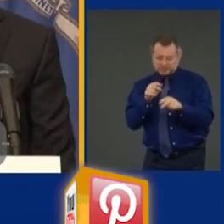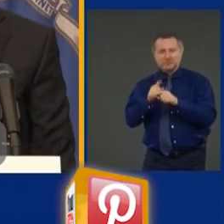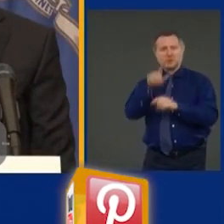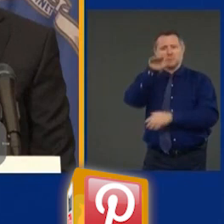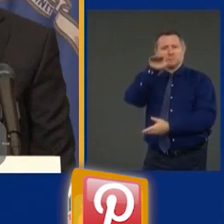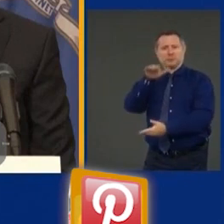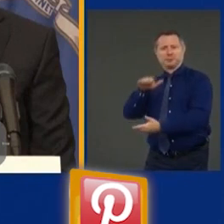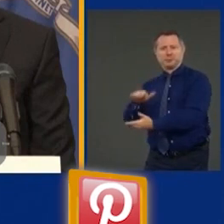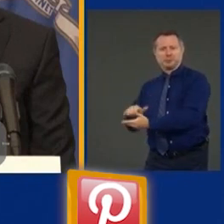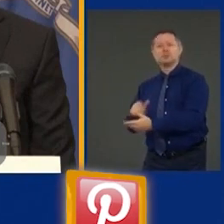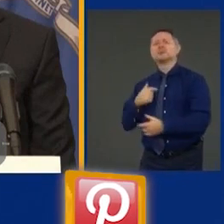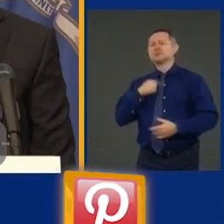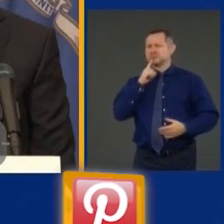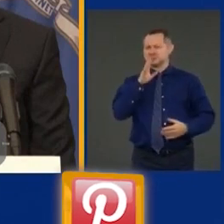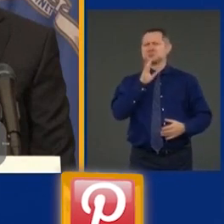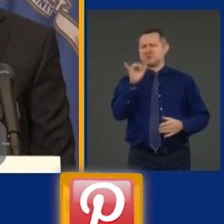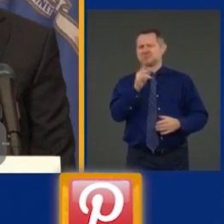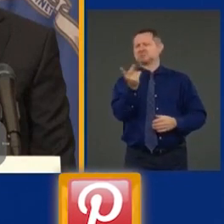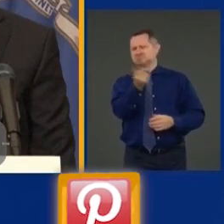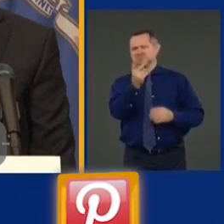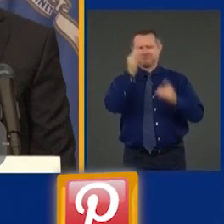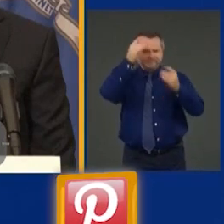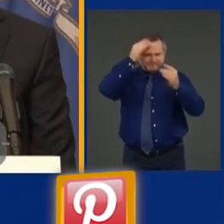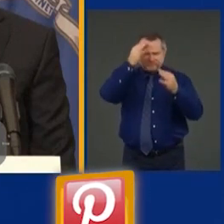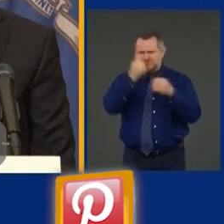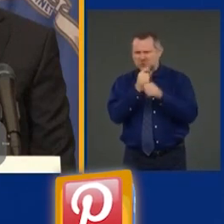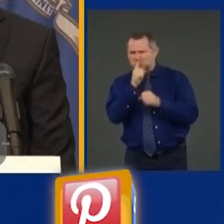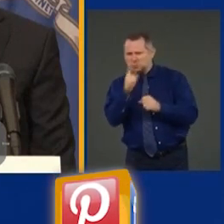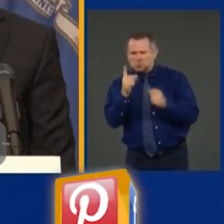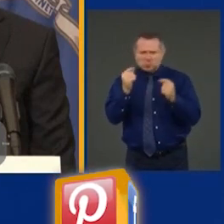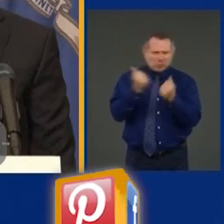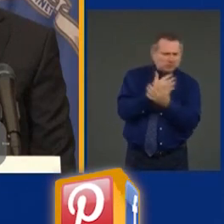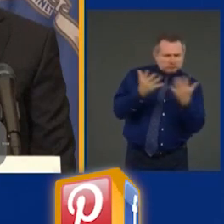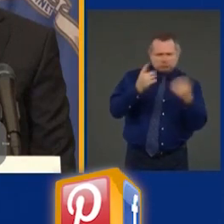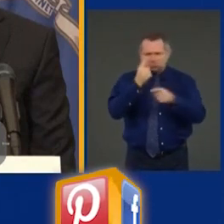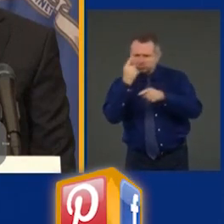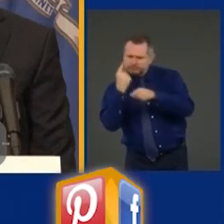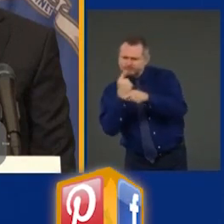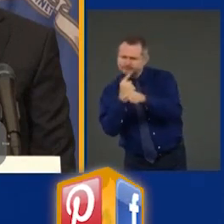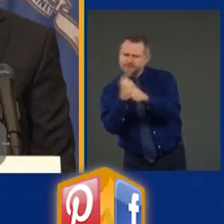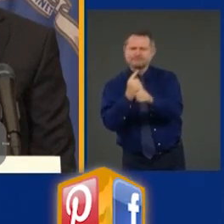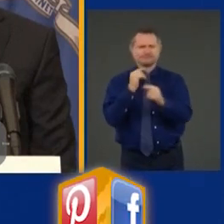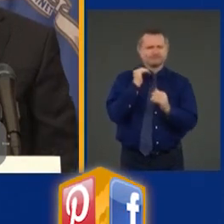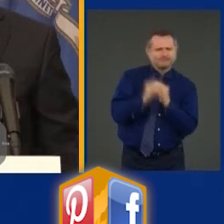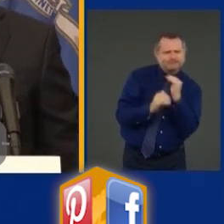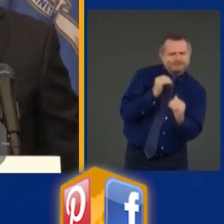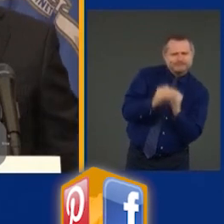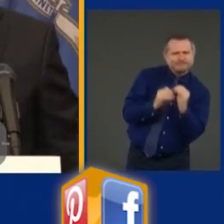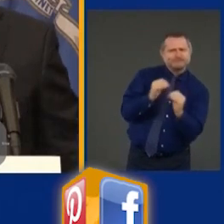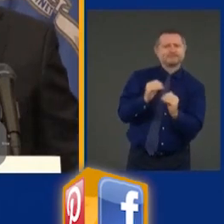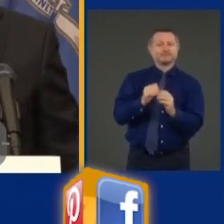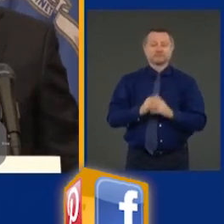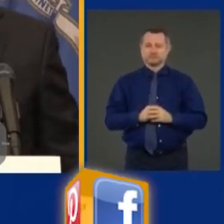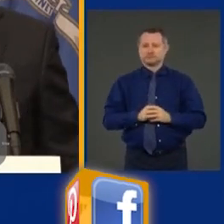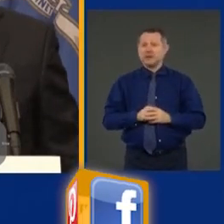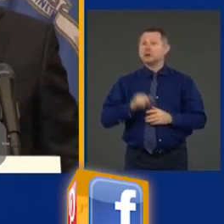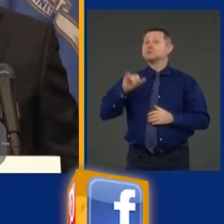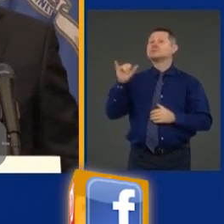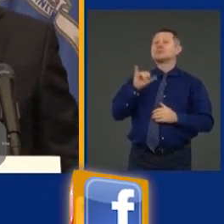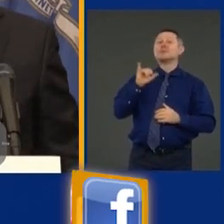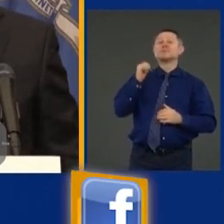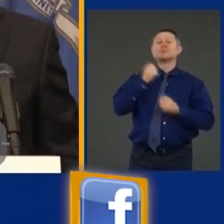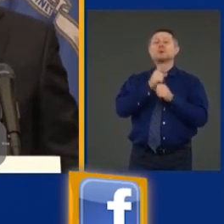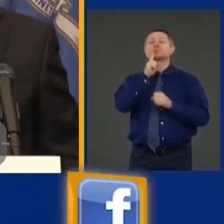at night. So we have to make sure we're doing everything, and we're diligent, and our citizens are diligent. We also have to make sure the virus doesn't come in on a